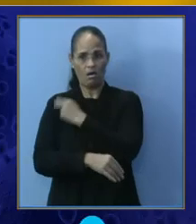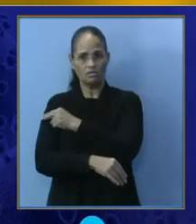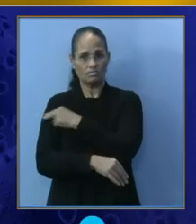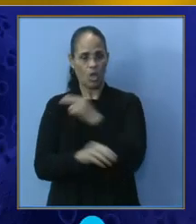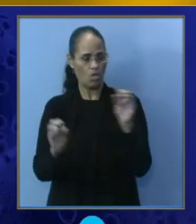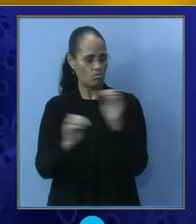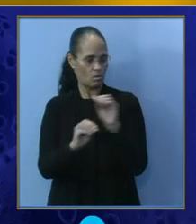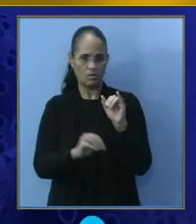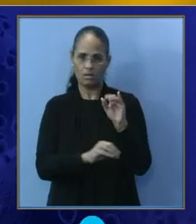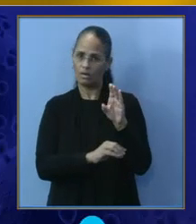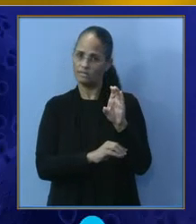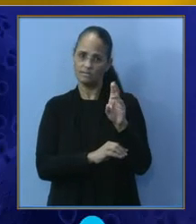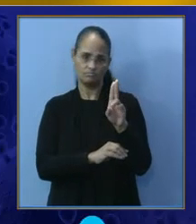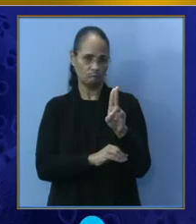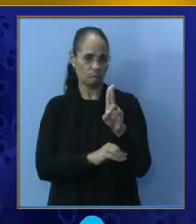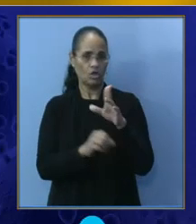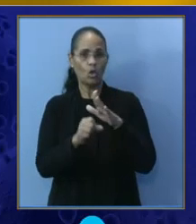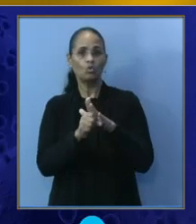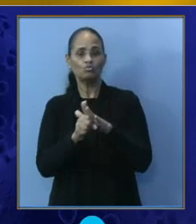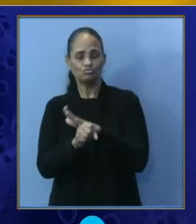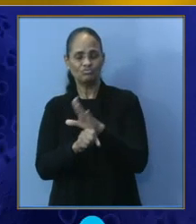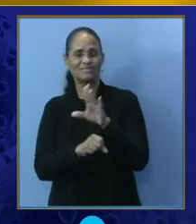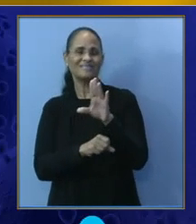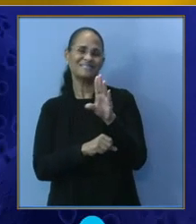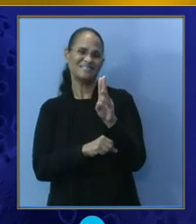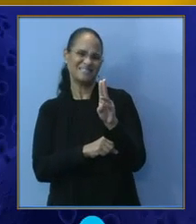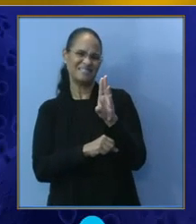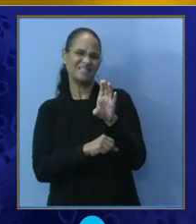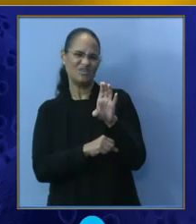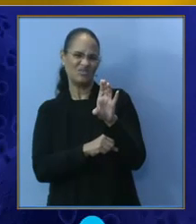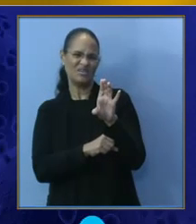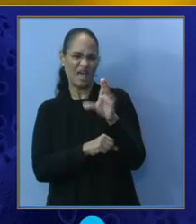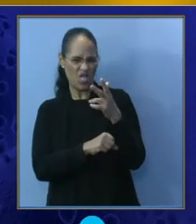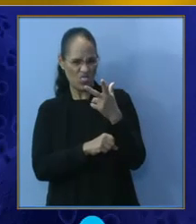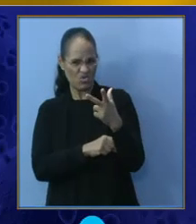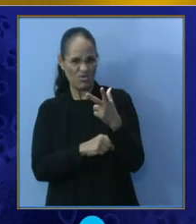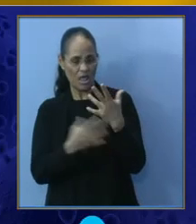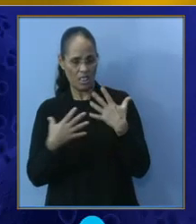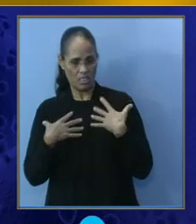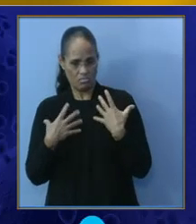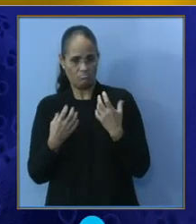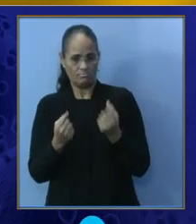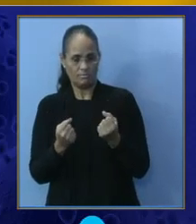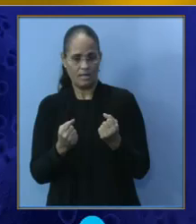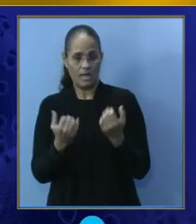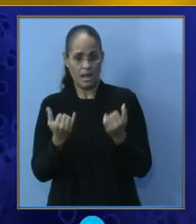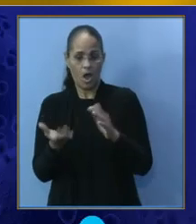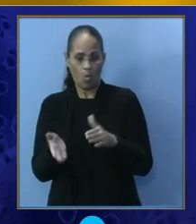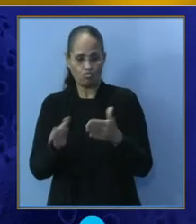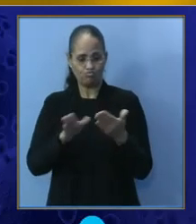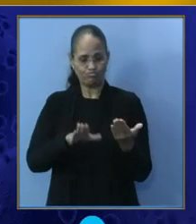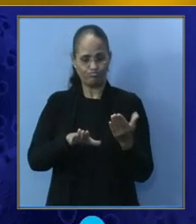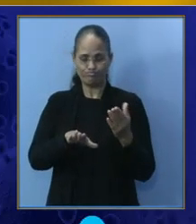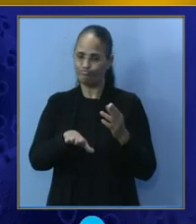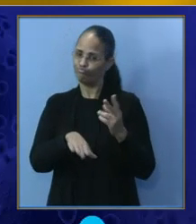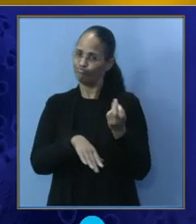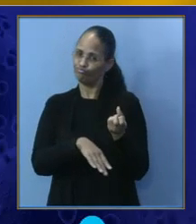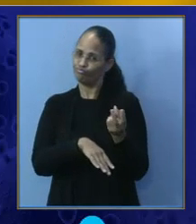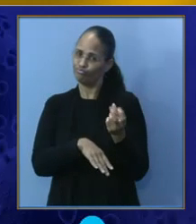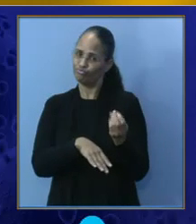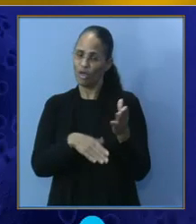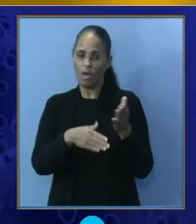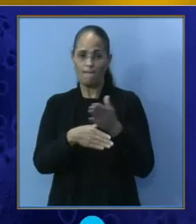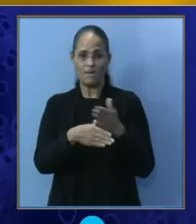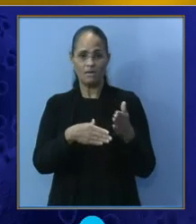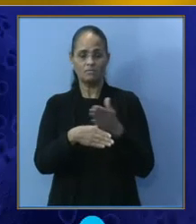in critical care. A total of 603 have recovered, and the total deceased remains at 12. The mean age